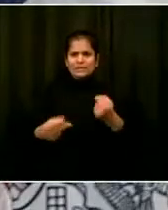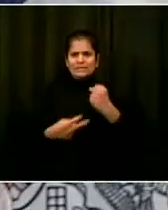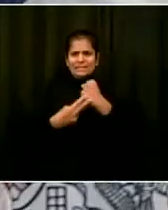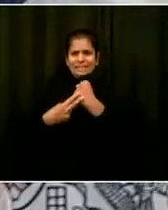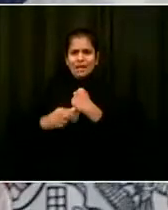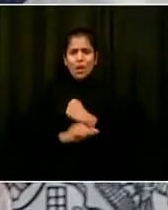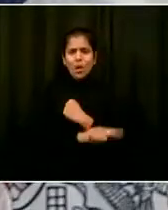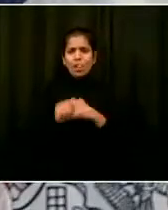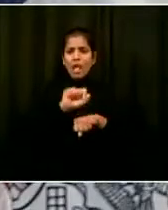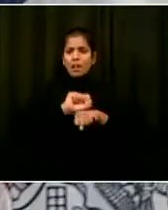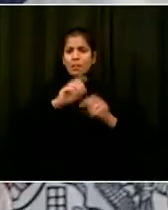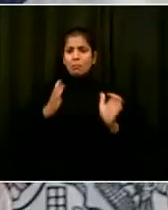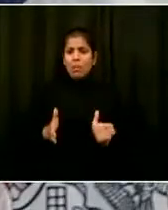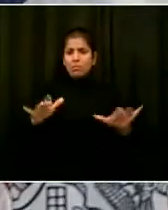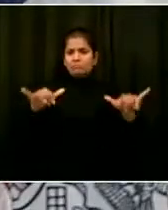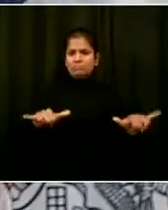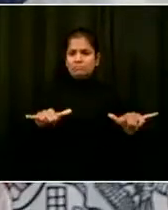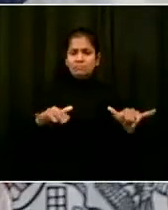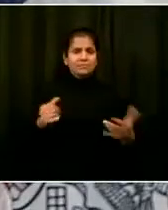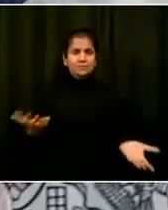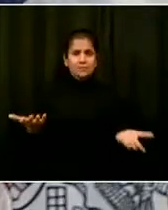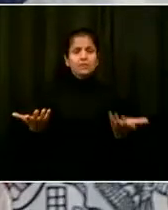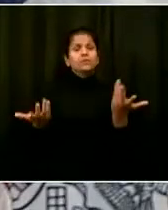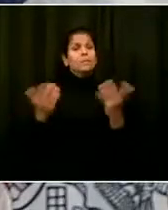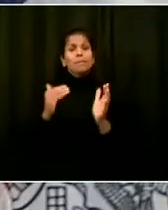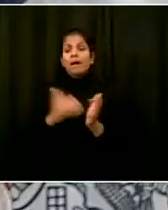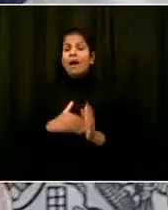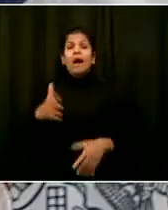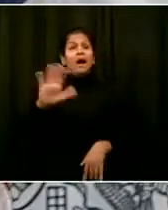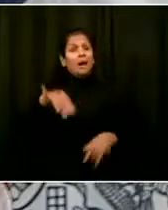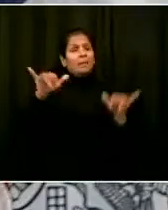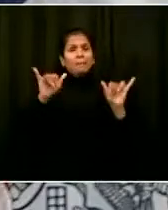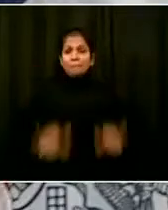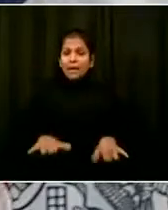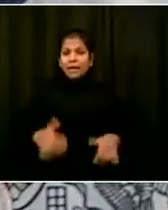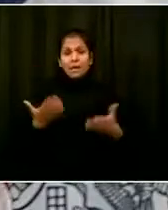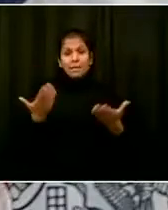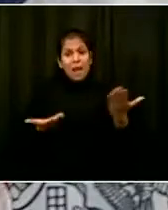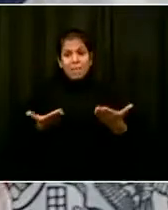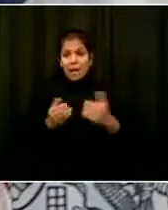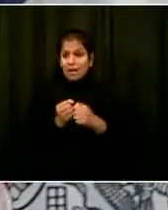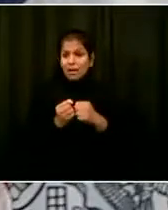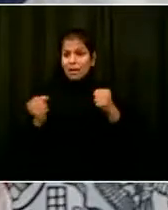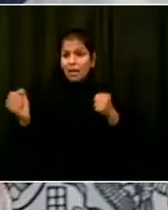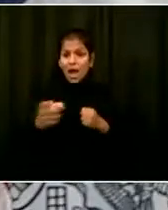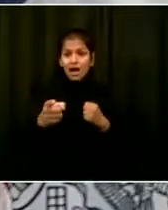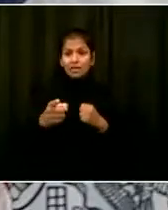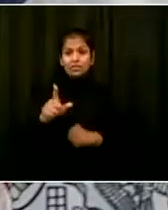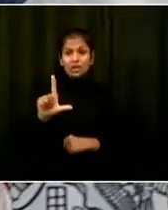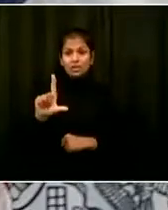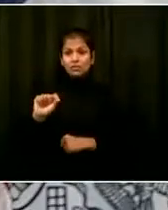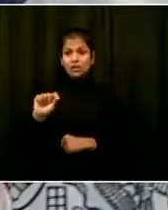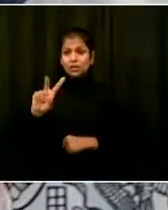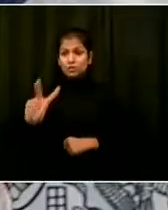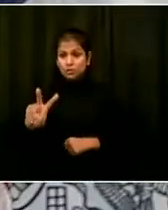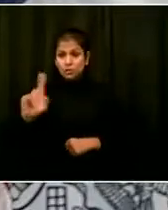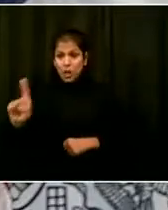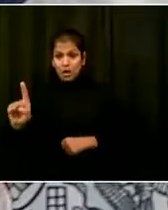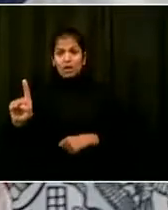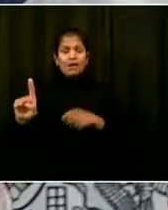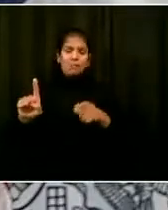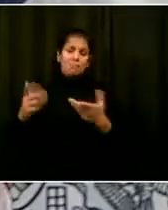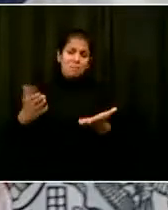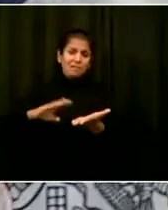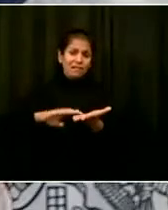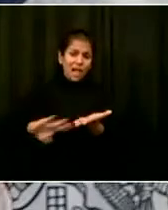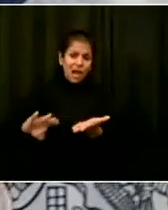forward uh certainly for next fiscal year if we do not get that stimulus go ahead and um in